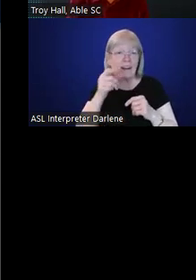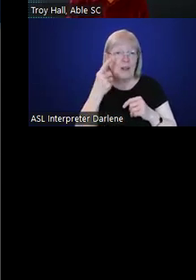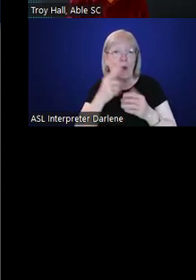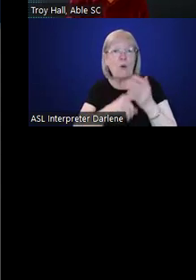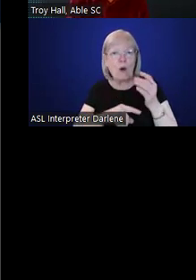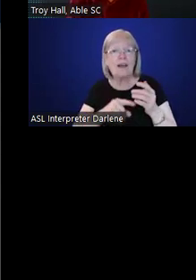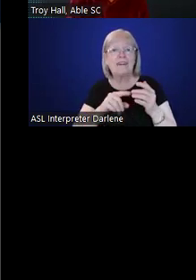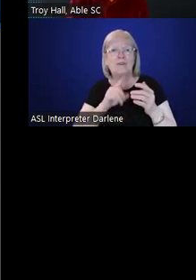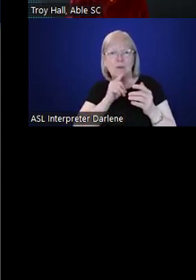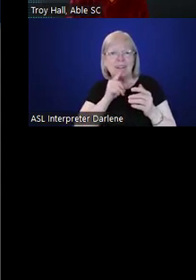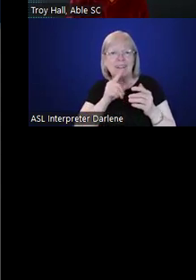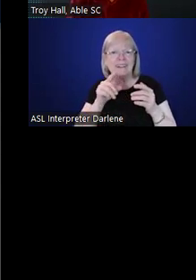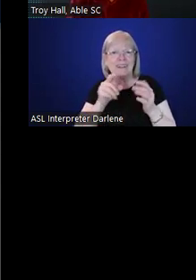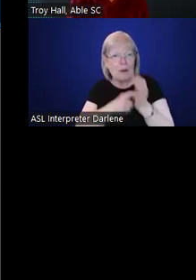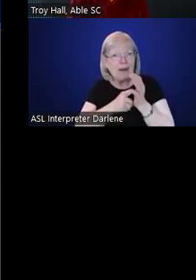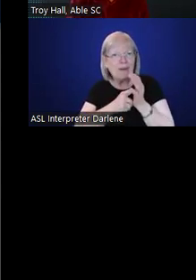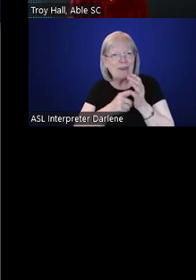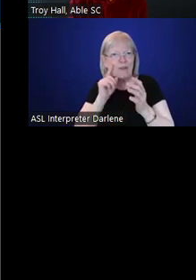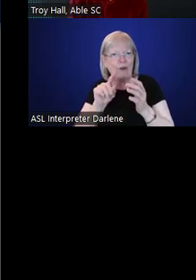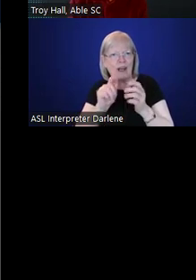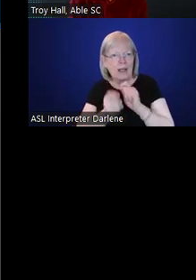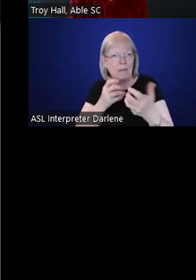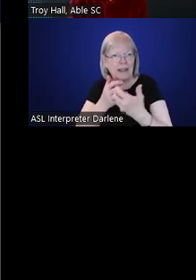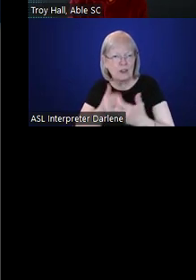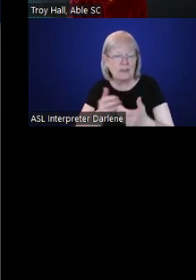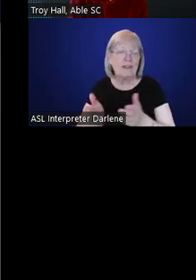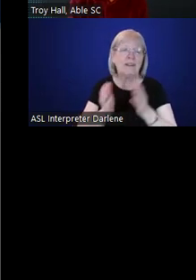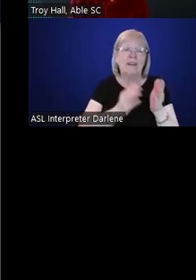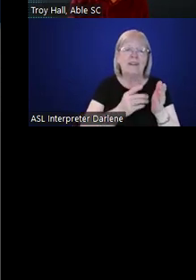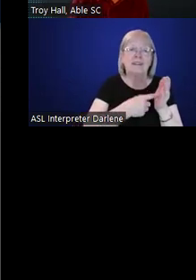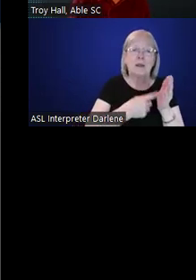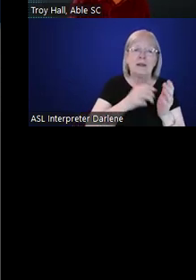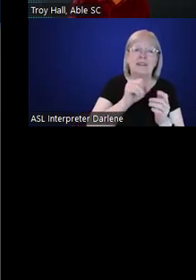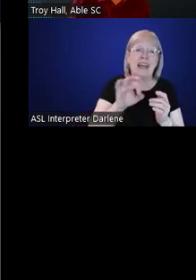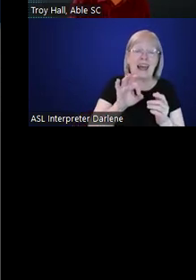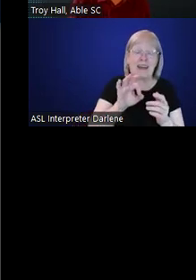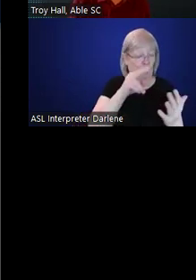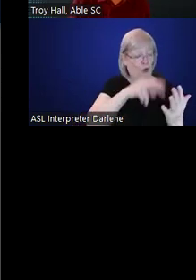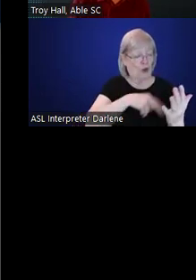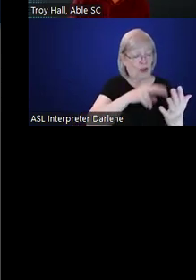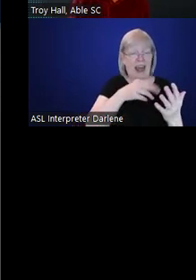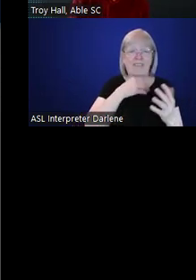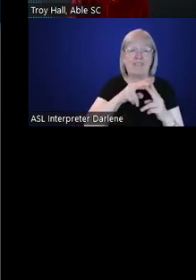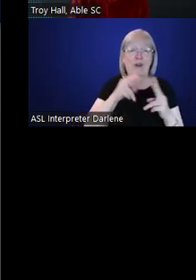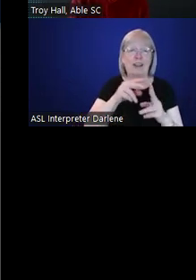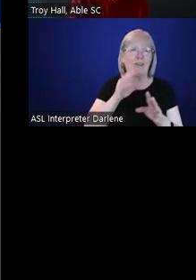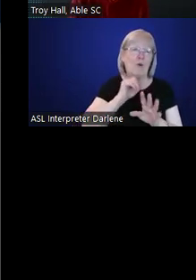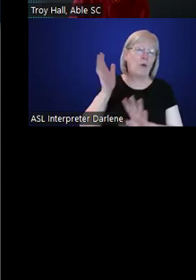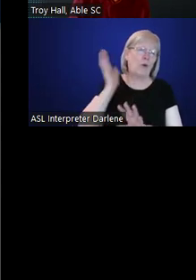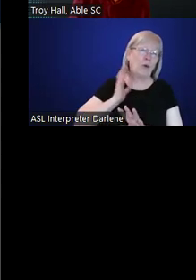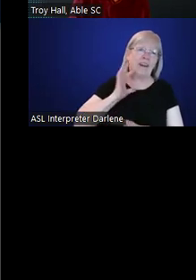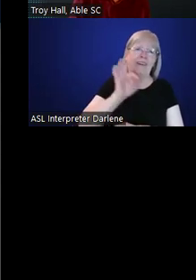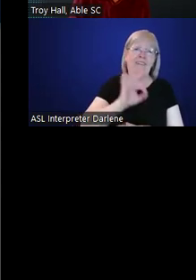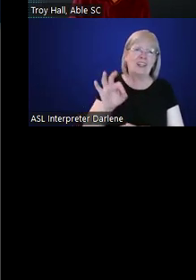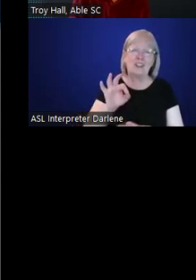accommodation. There are sometimes staff that are working from really outdated paradigms of disability. They're still rooted in the